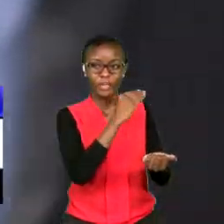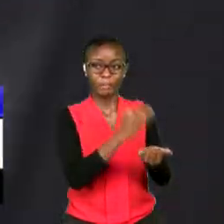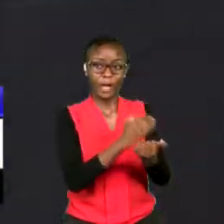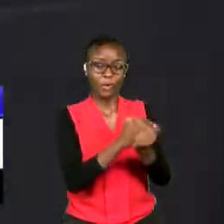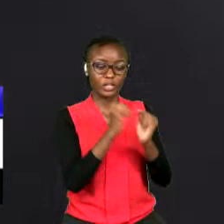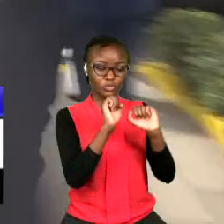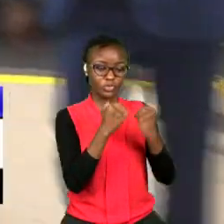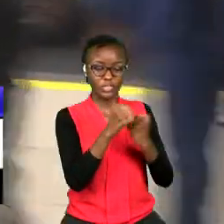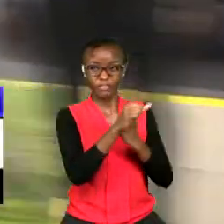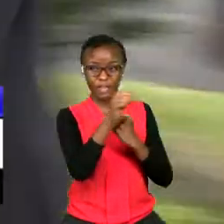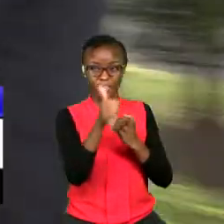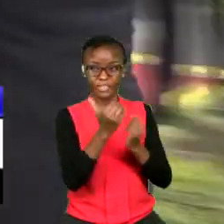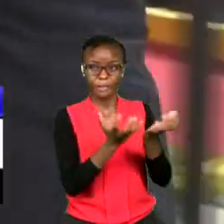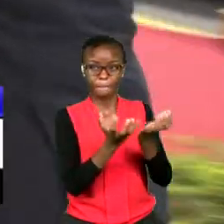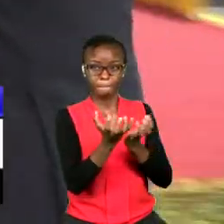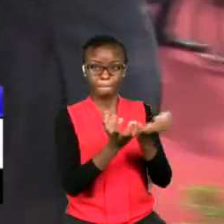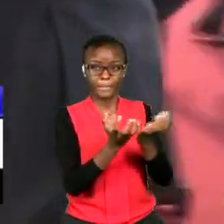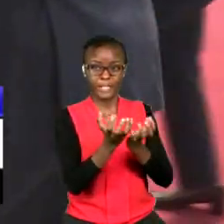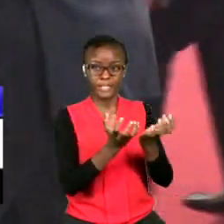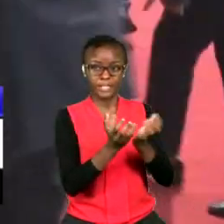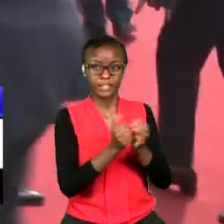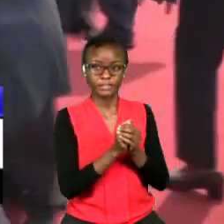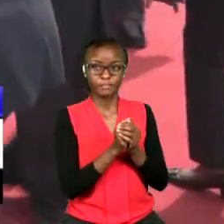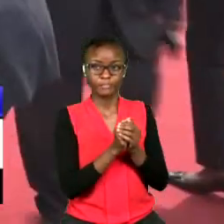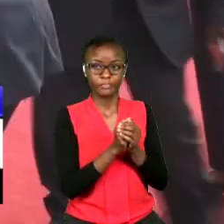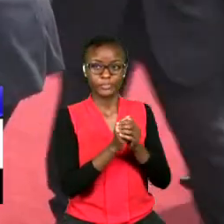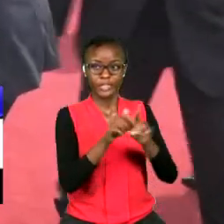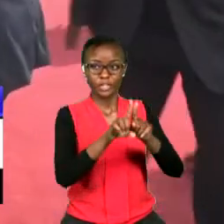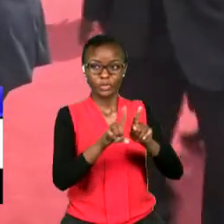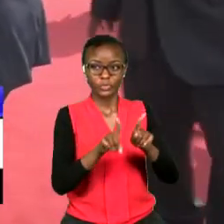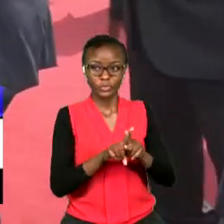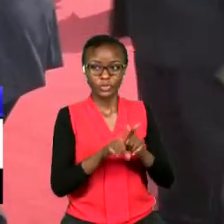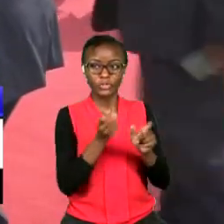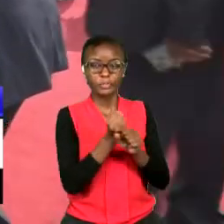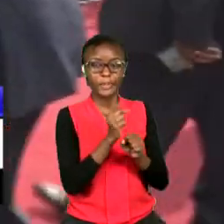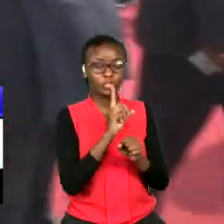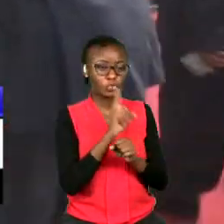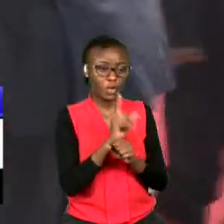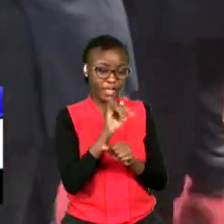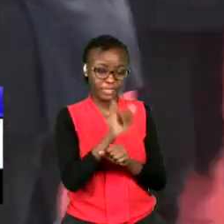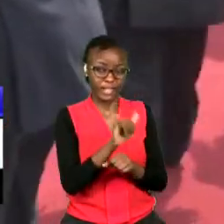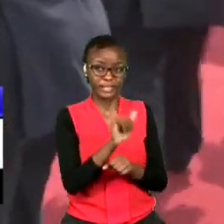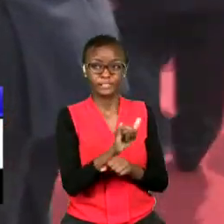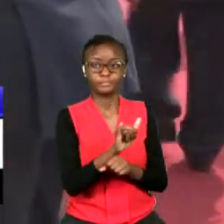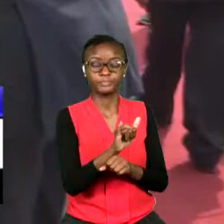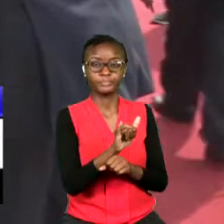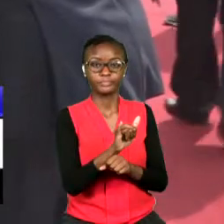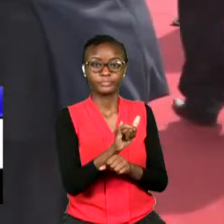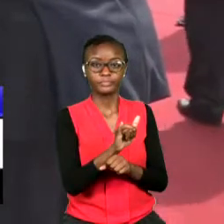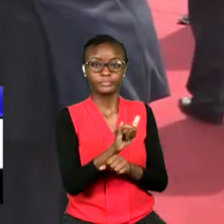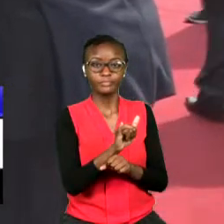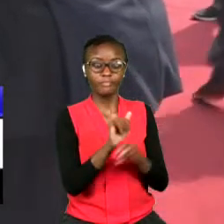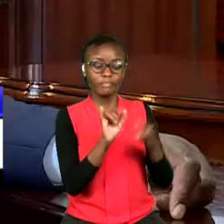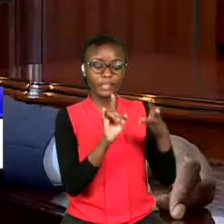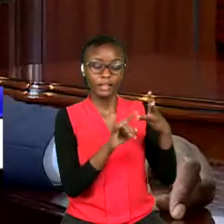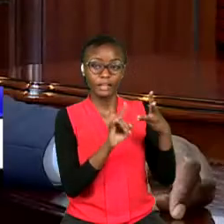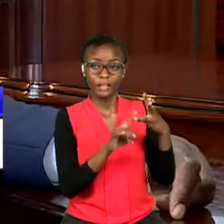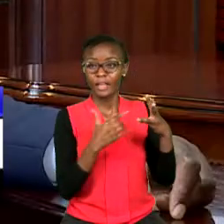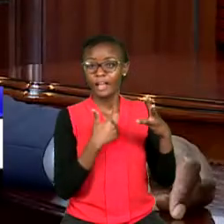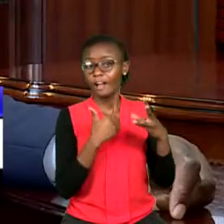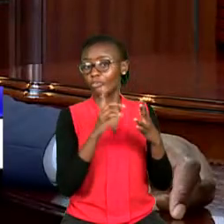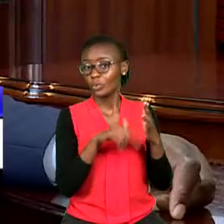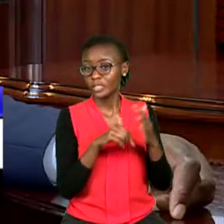save other businesses. And lastly was to ensure that we availed customers who needed